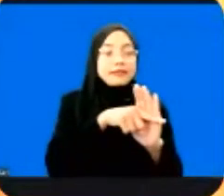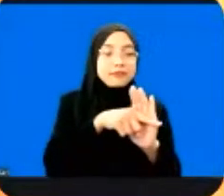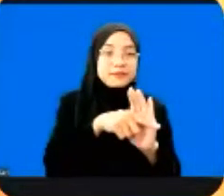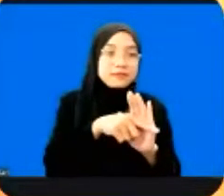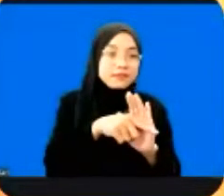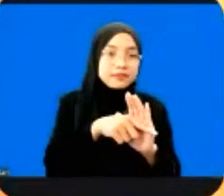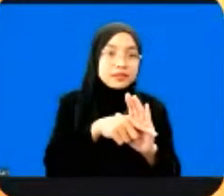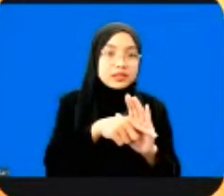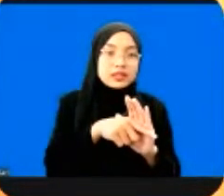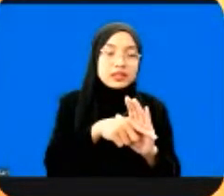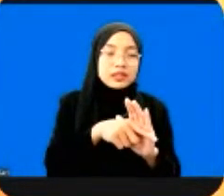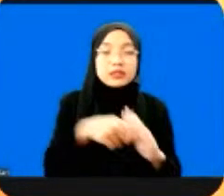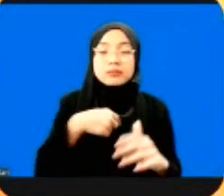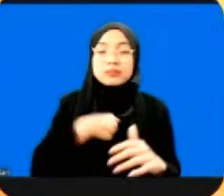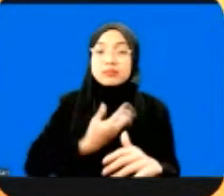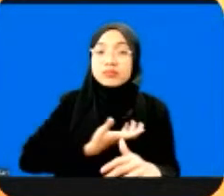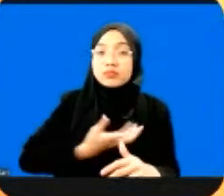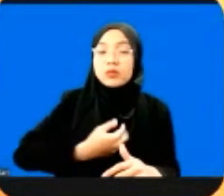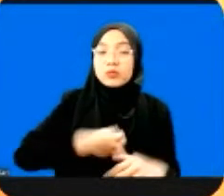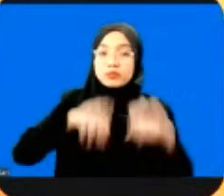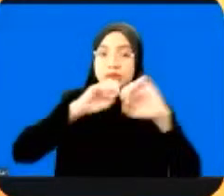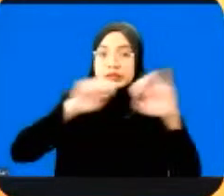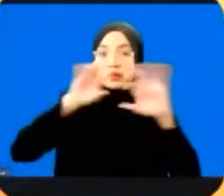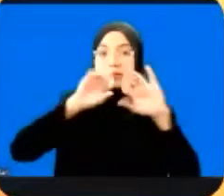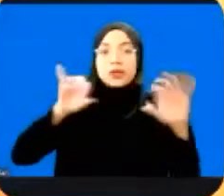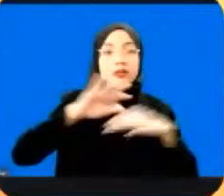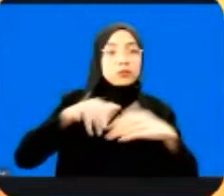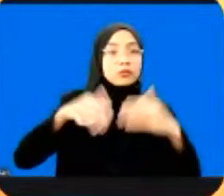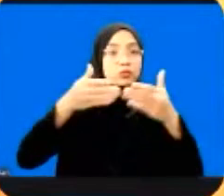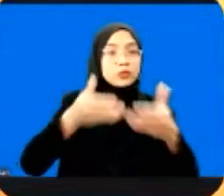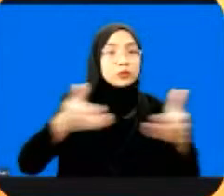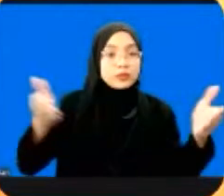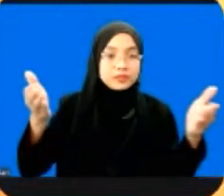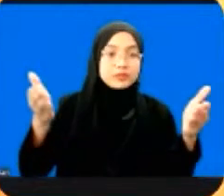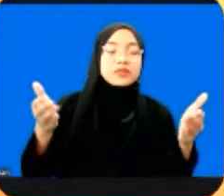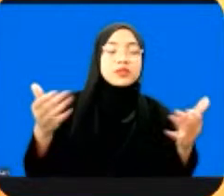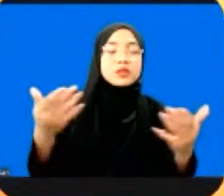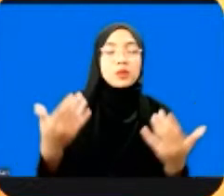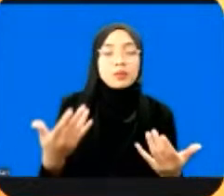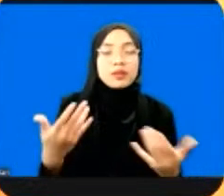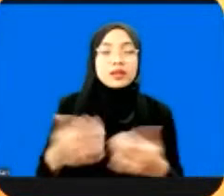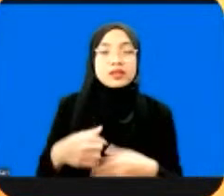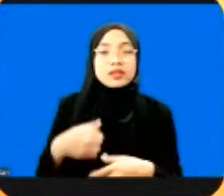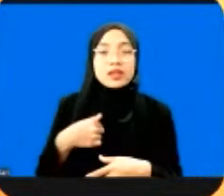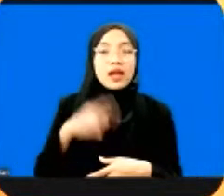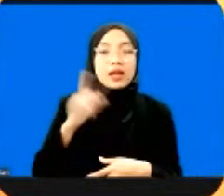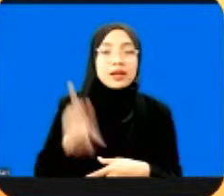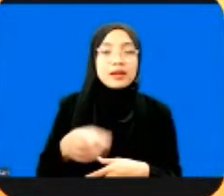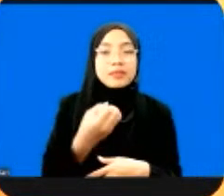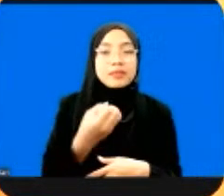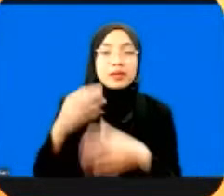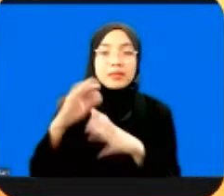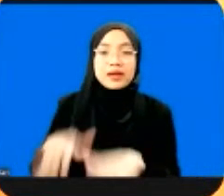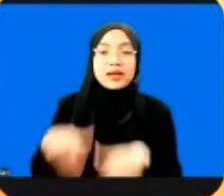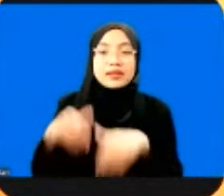the latest survey that we have with Nielsen, this is for COVID, but I think this is also very important to the